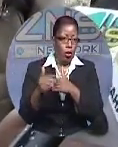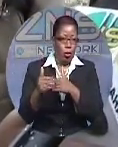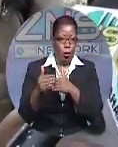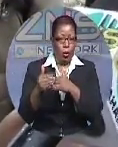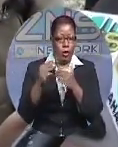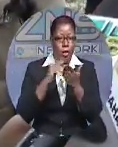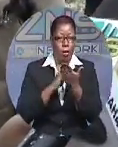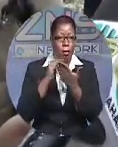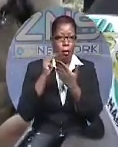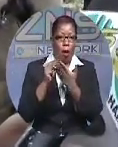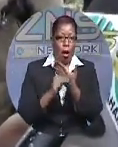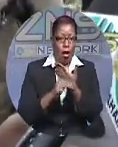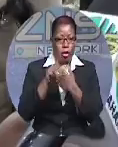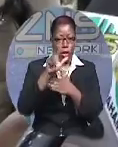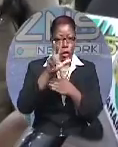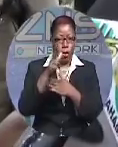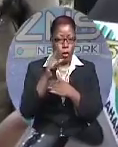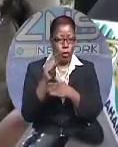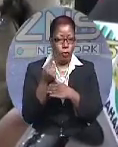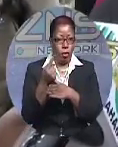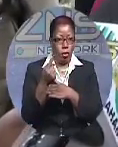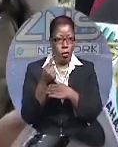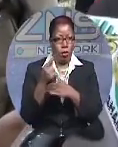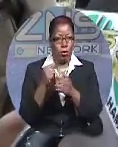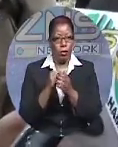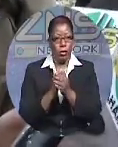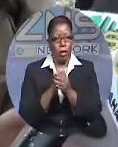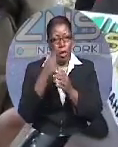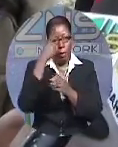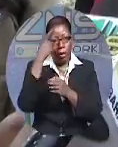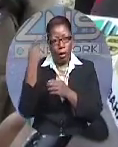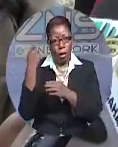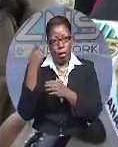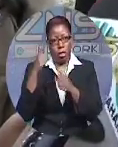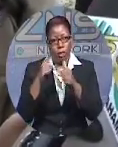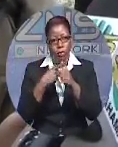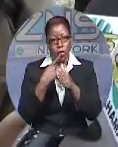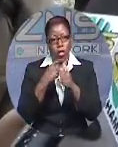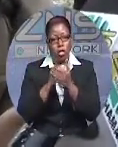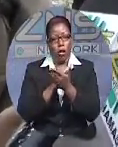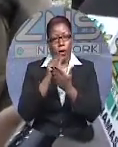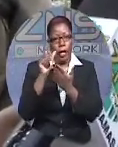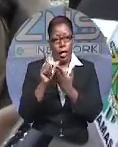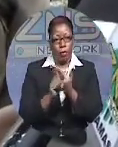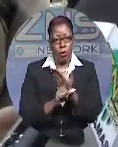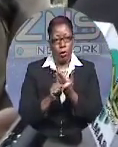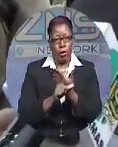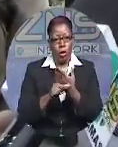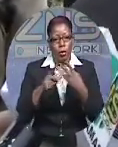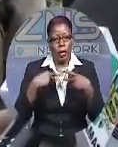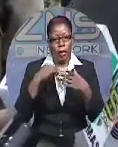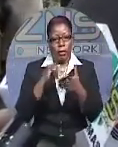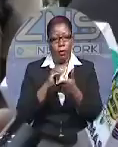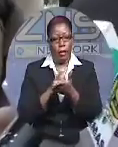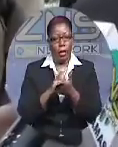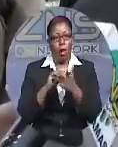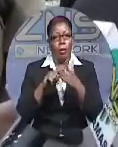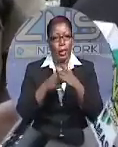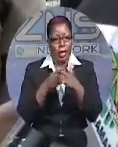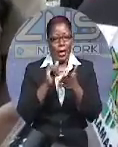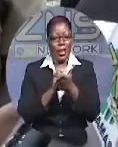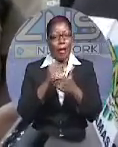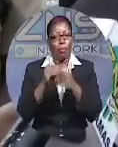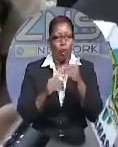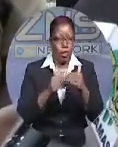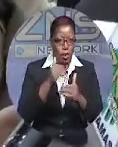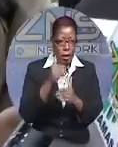March 31st, because as of the 1st of April, we will begin that process. That, I